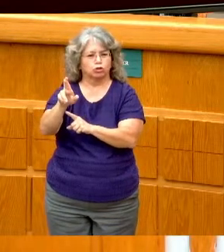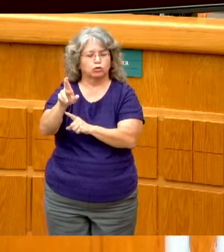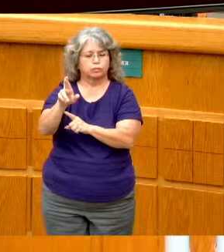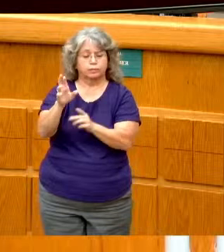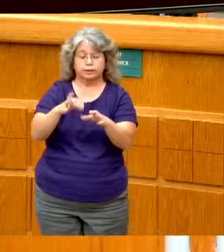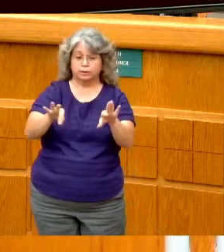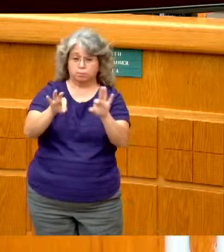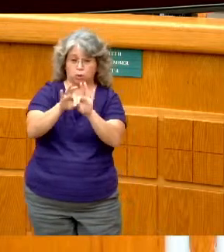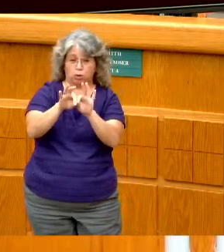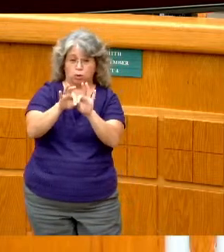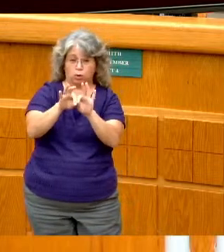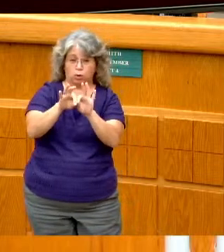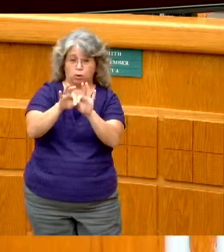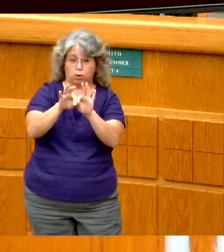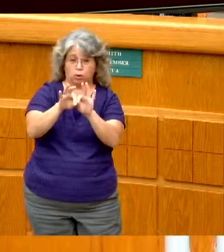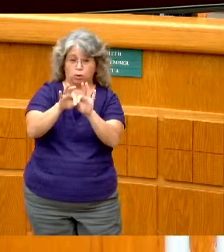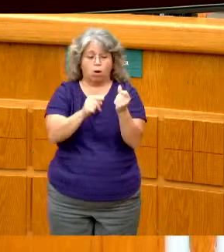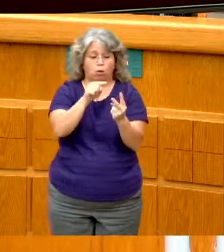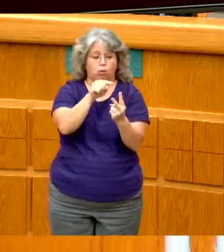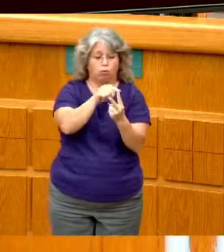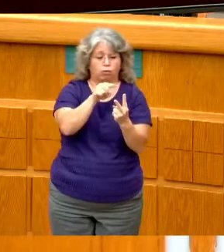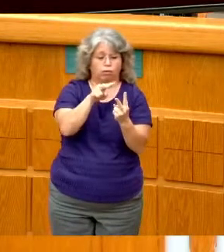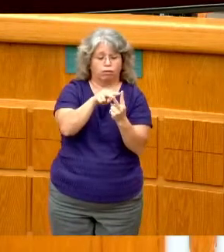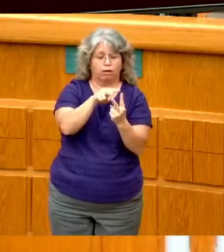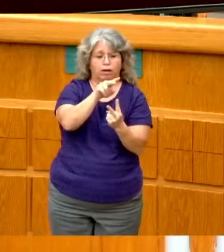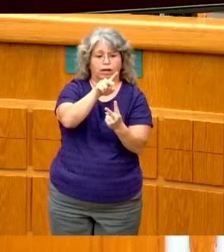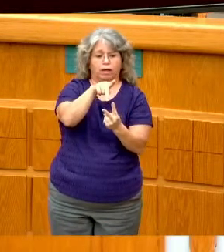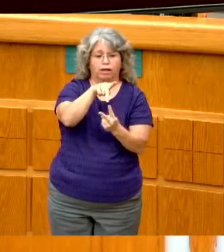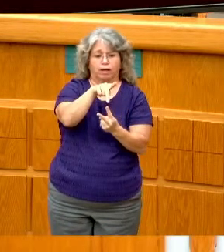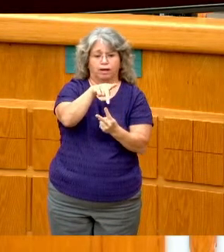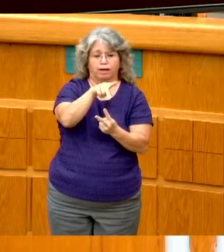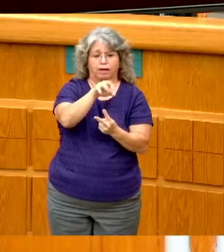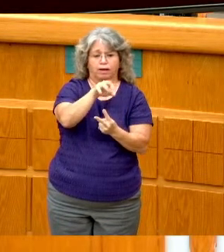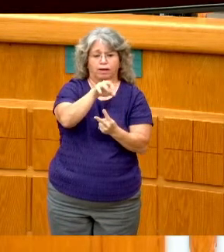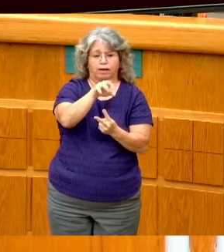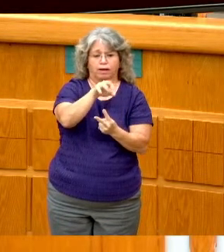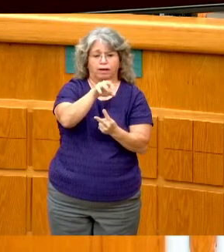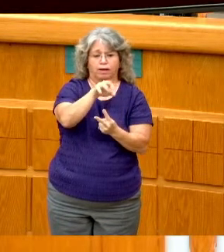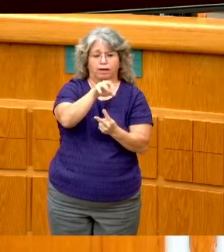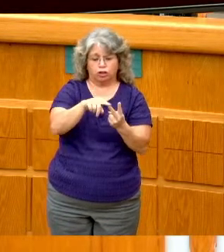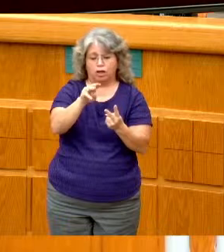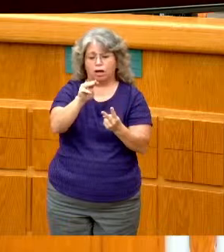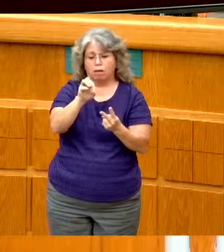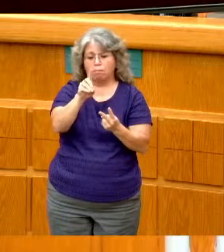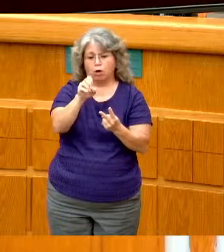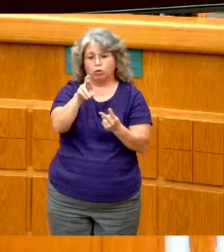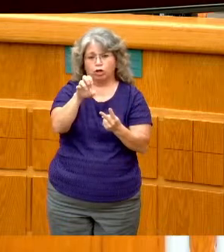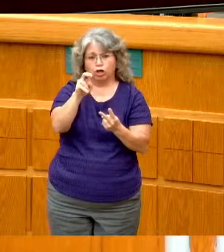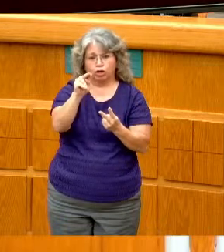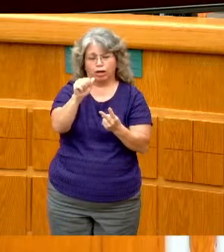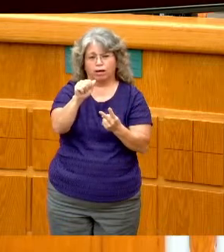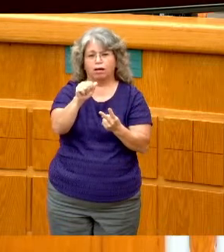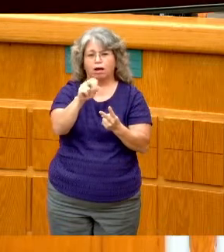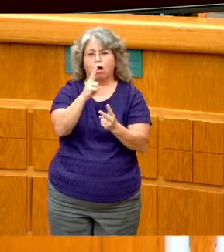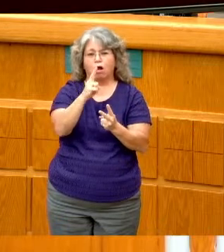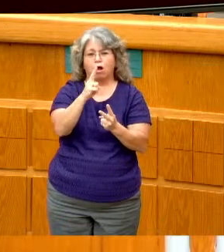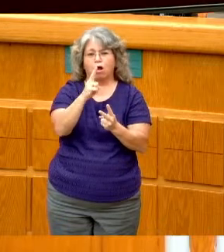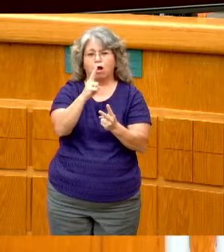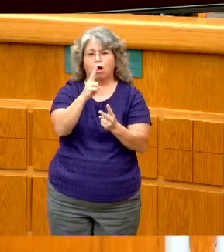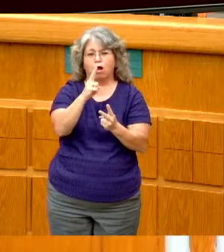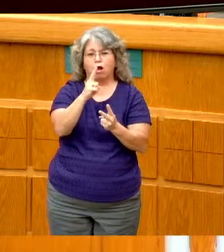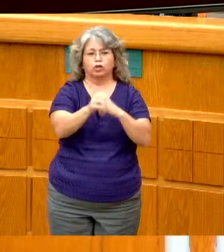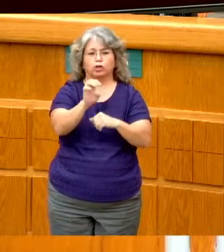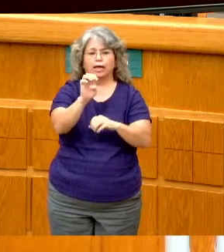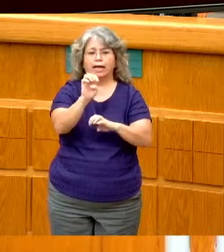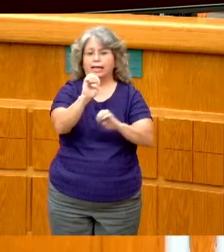Moderna vaccines are currently being administered under Emergency Use Authorization, or EUA, and this is why